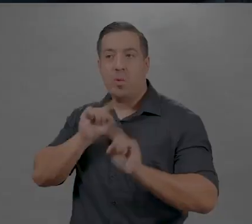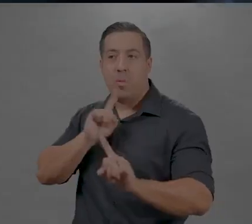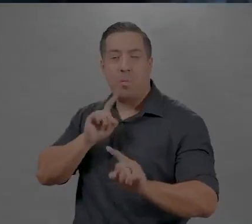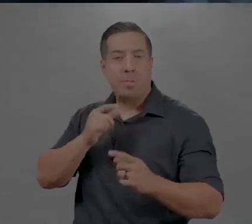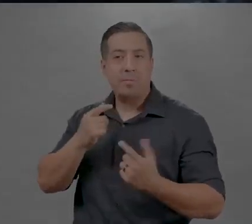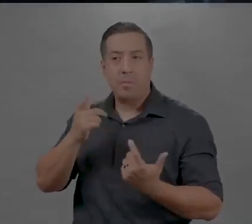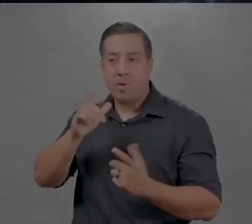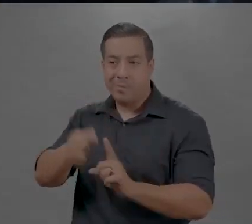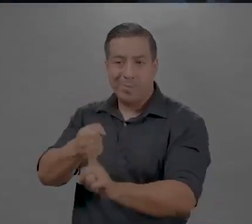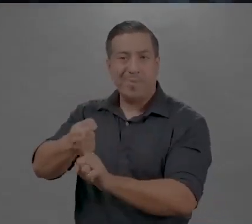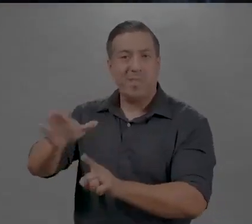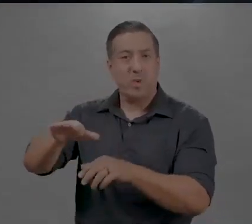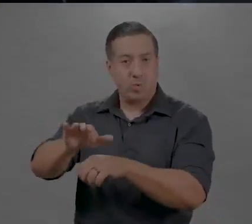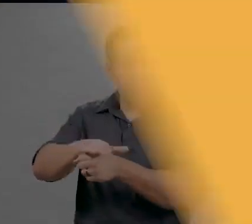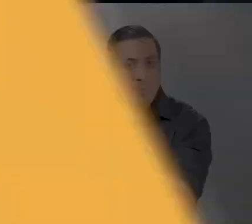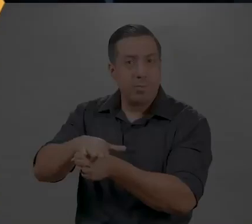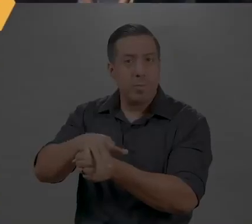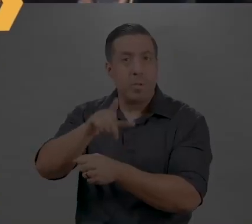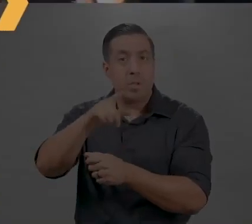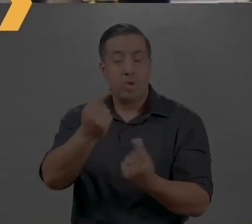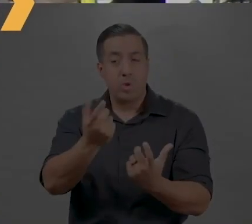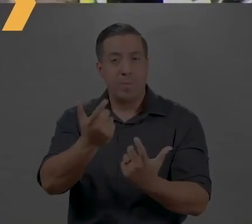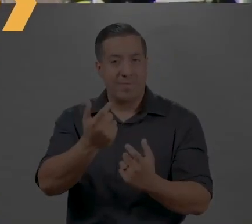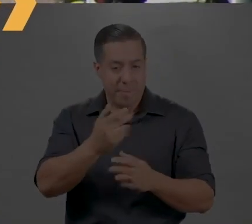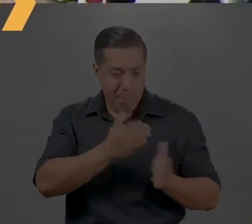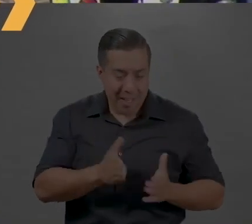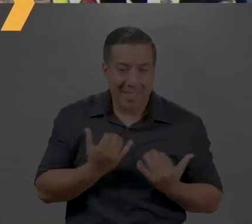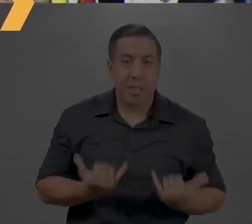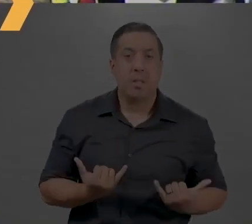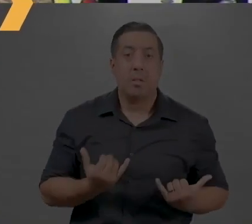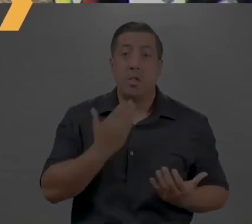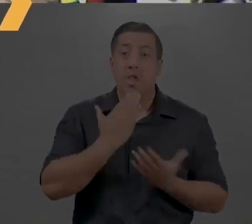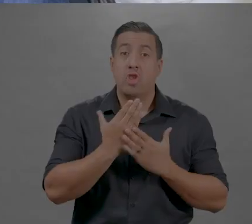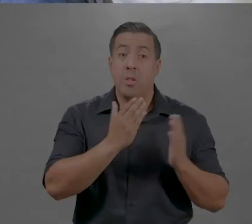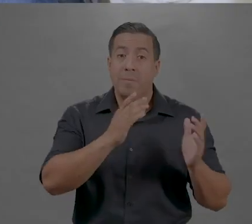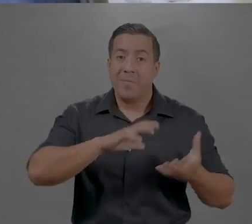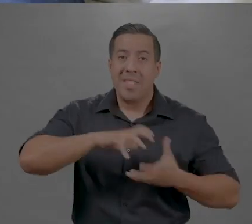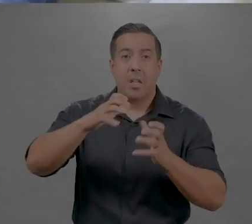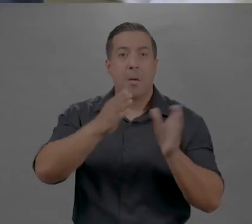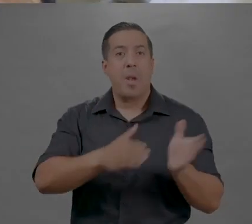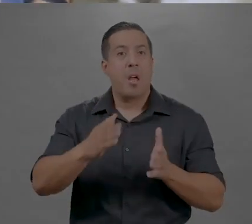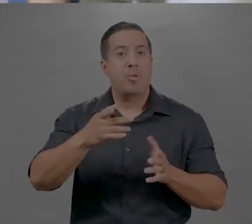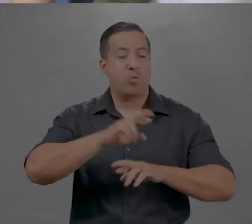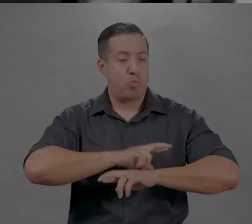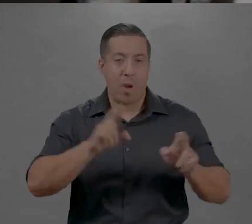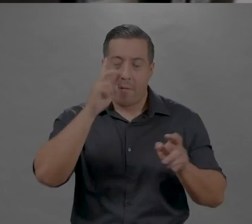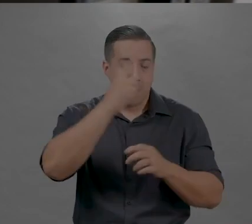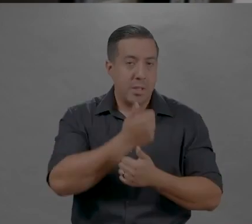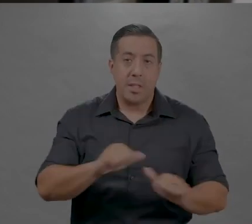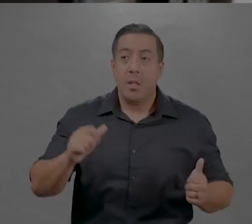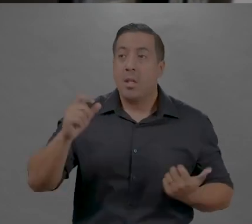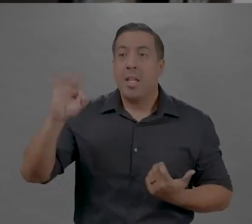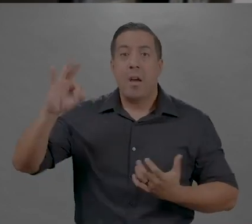agencies can respond to the emergencies affecting our region. So begin by making a plan. A good disaster plan helps you